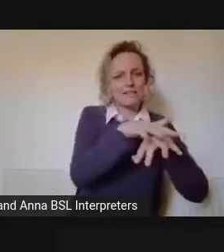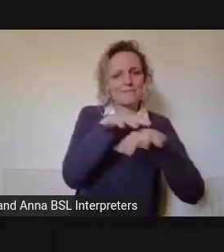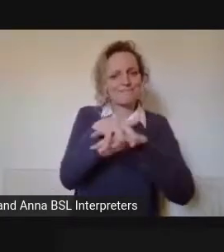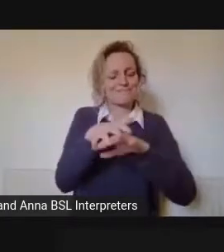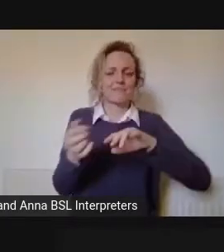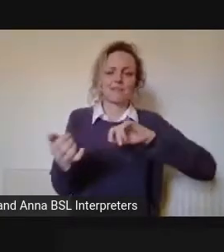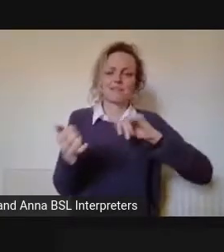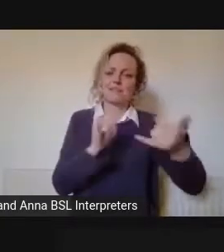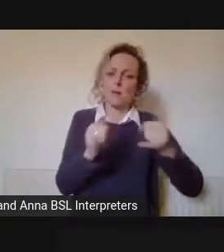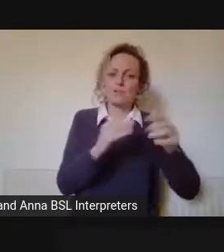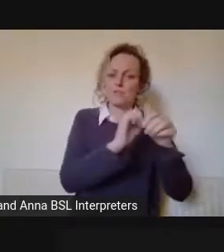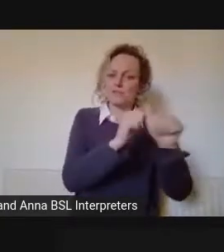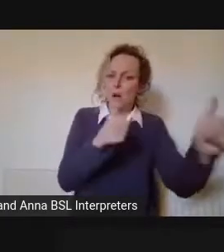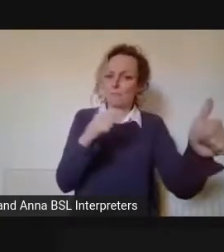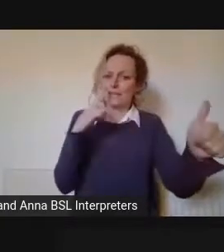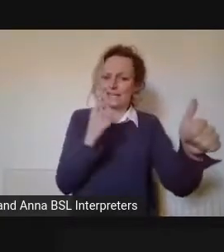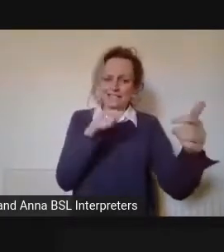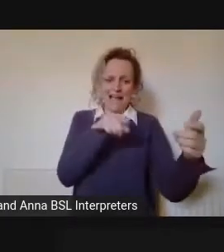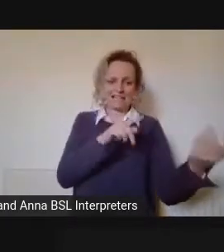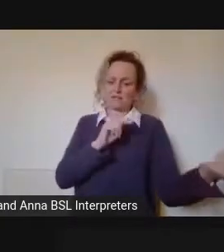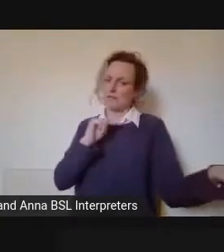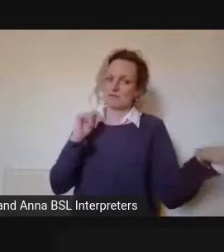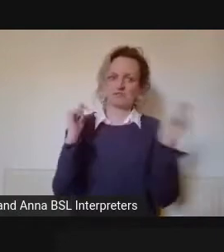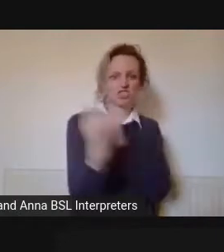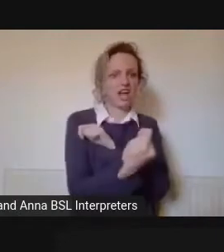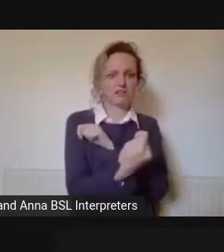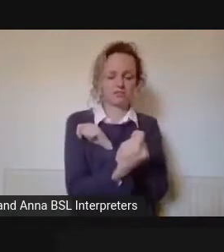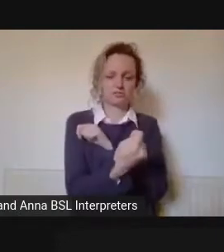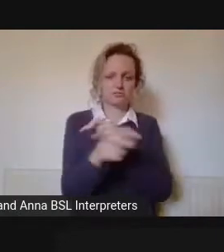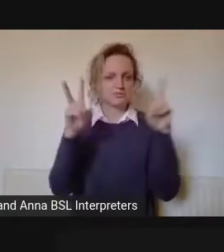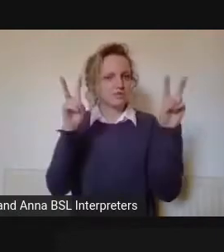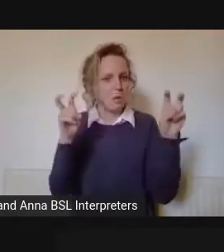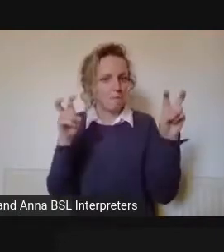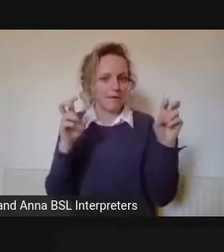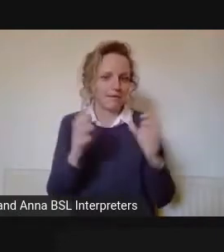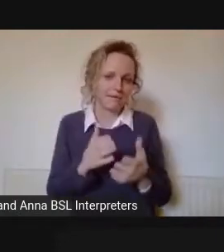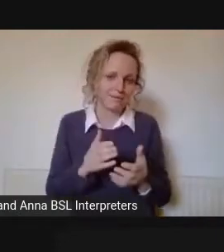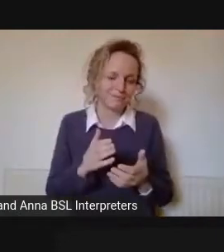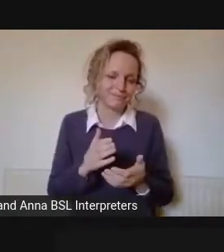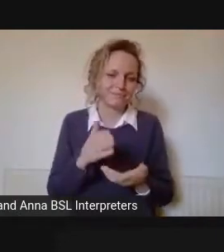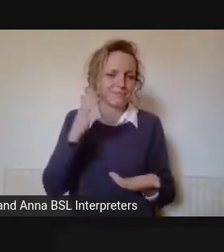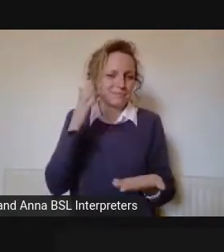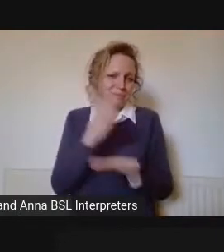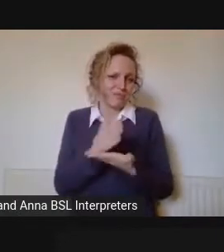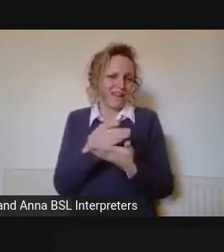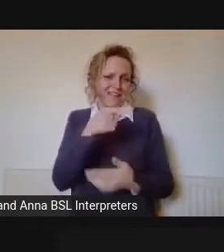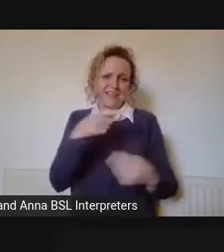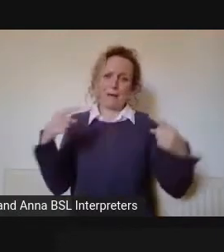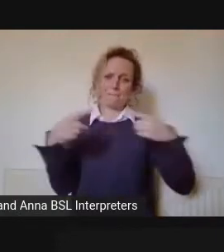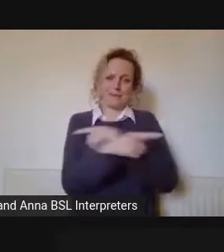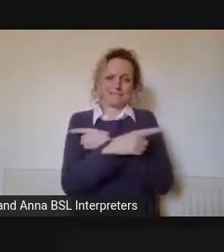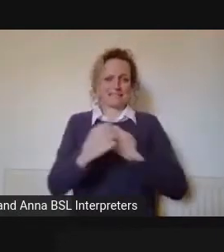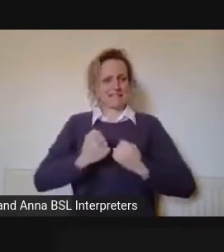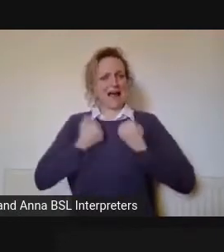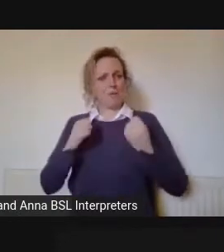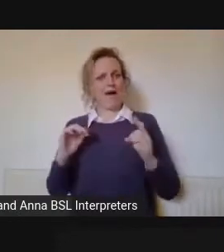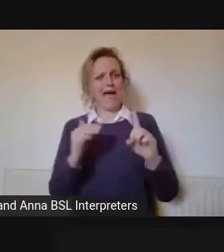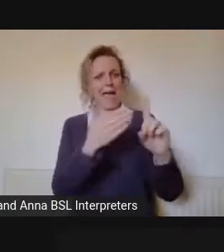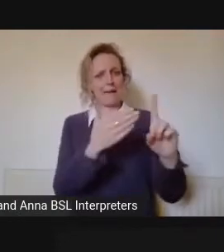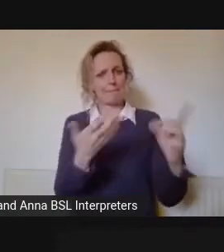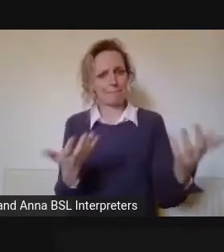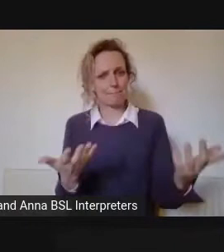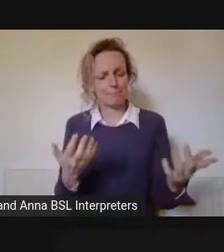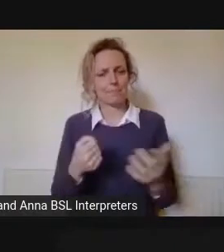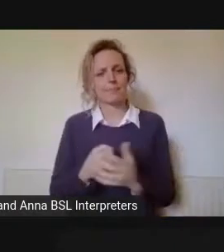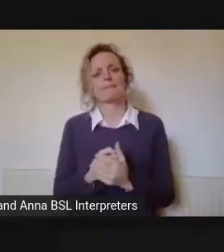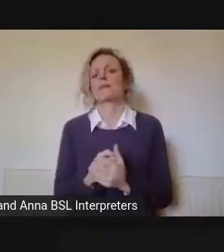like a technical problem, a data gap that we need to fill, and that really misses the point. Thank you. I'm just going to leave it there. Yeah, no, I